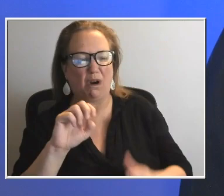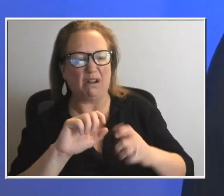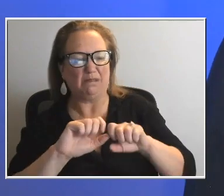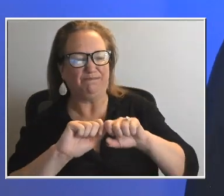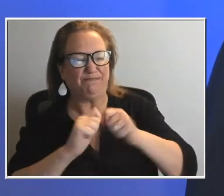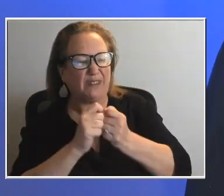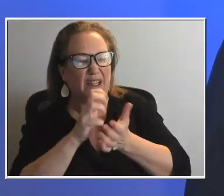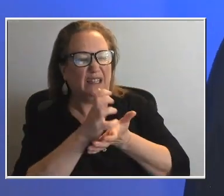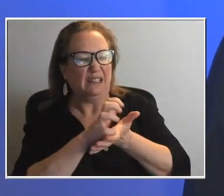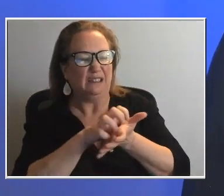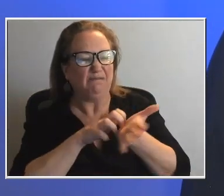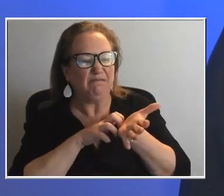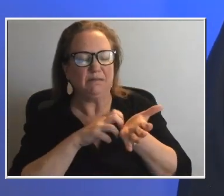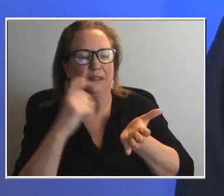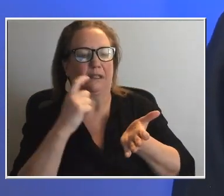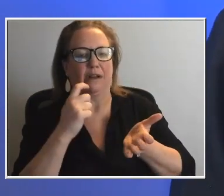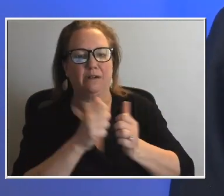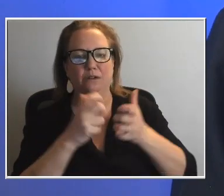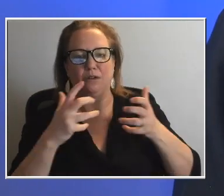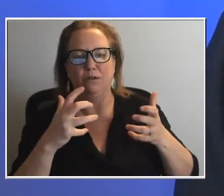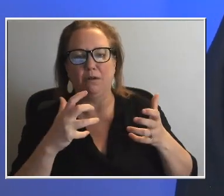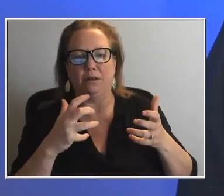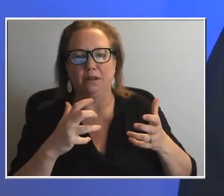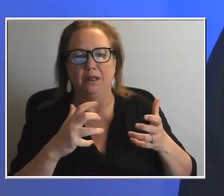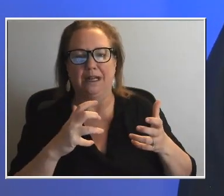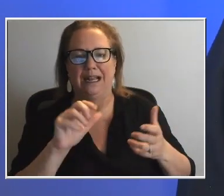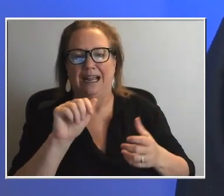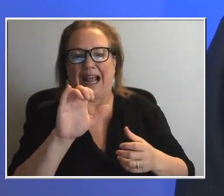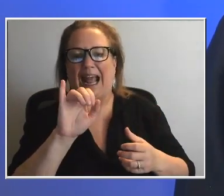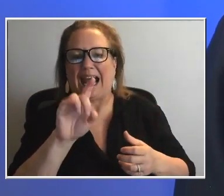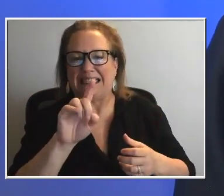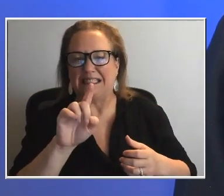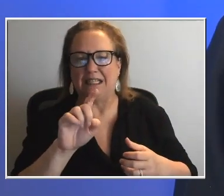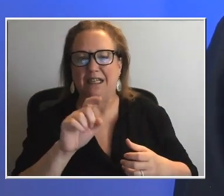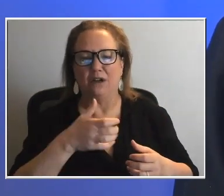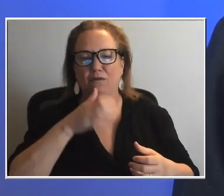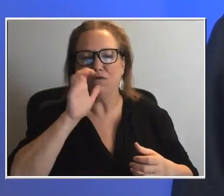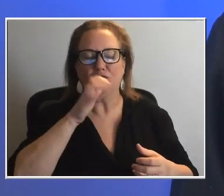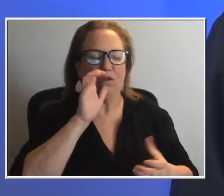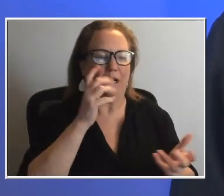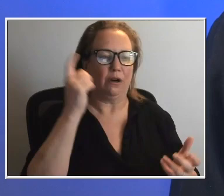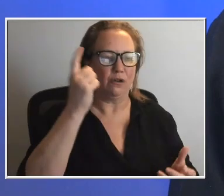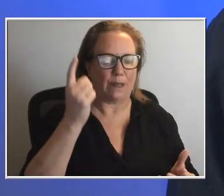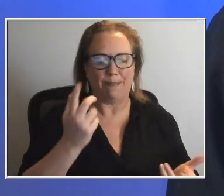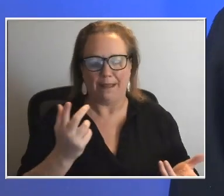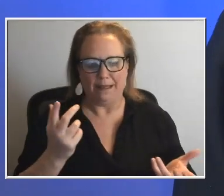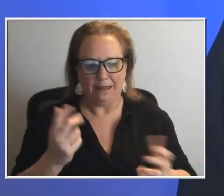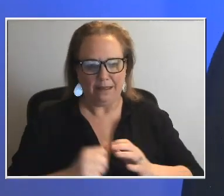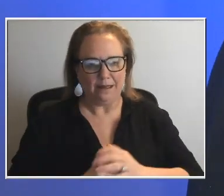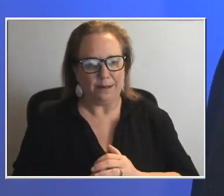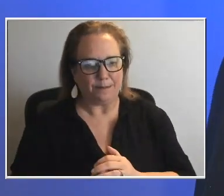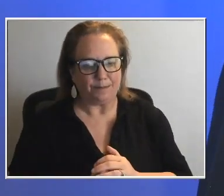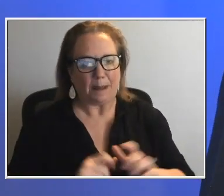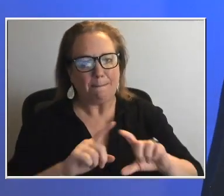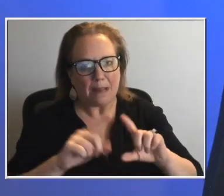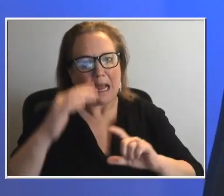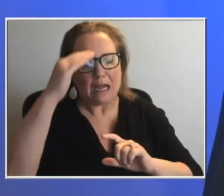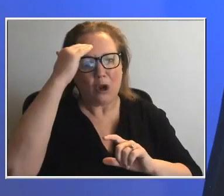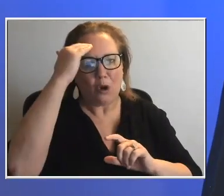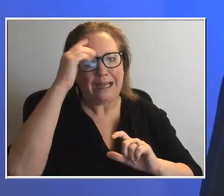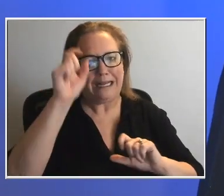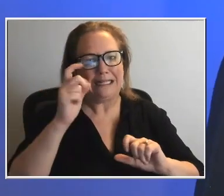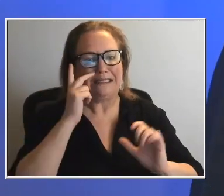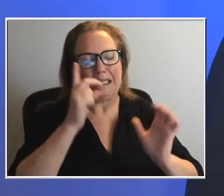you had too much acidic of a drink or something in that nature. And but I knew that I needed to go see the doctor